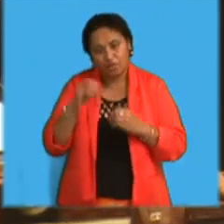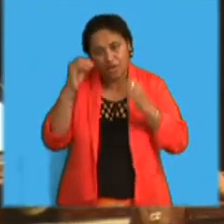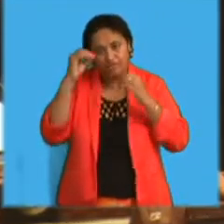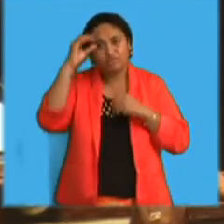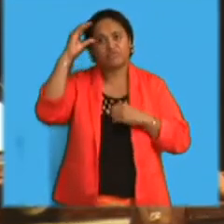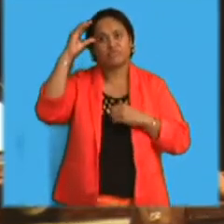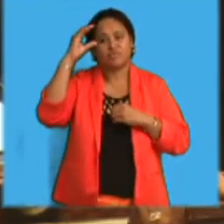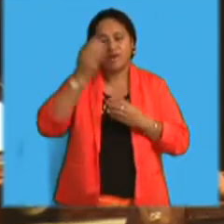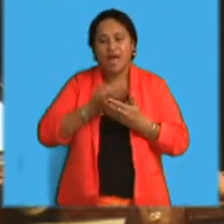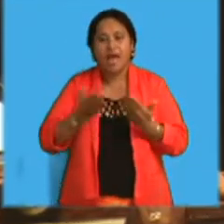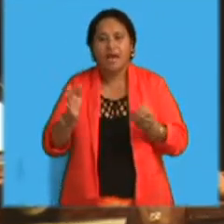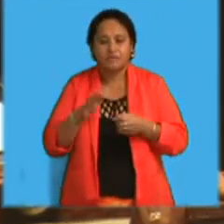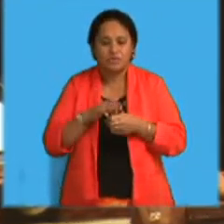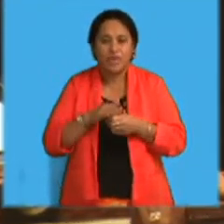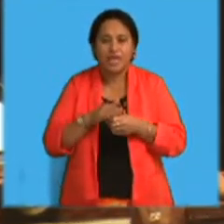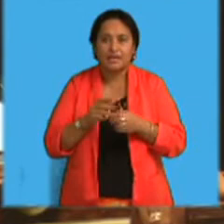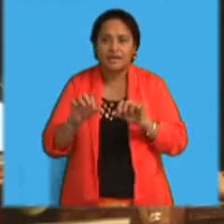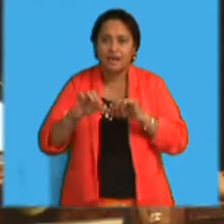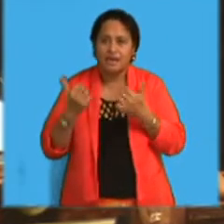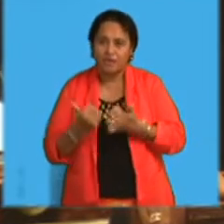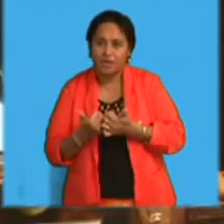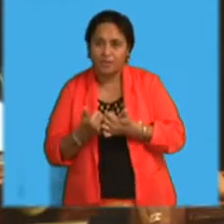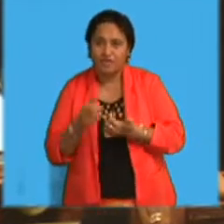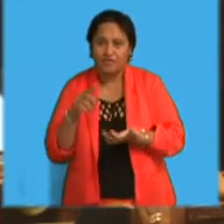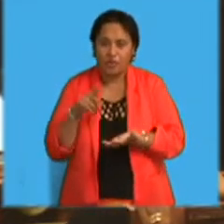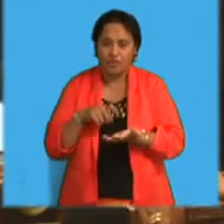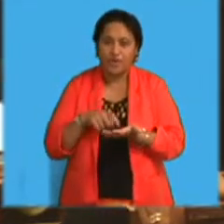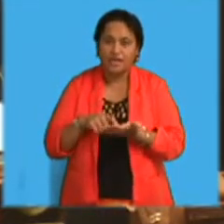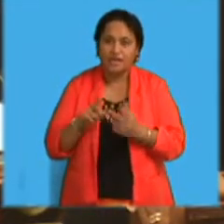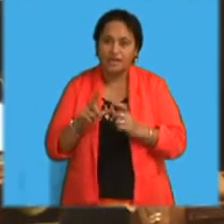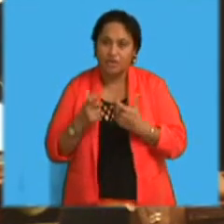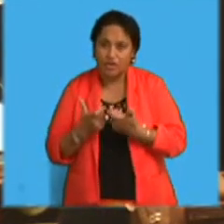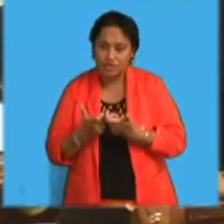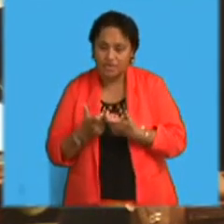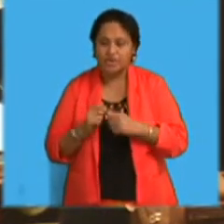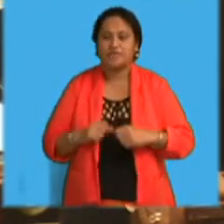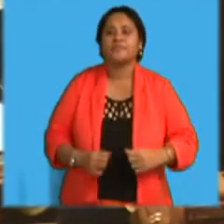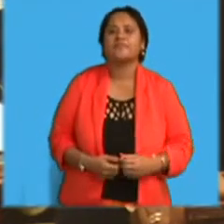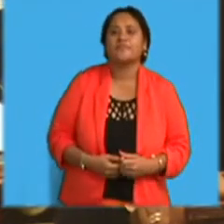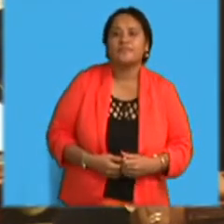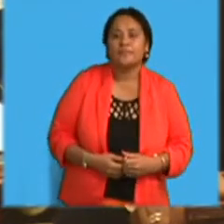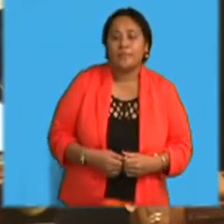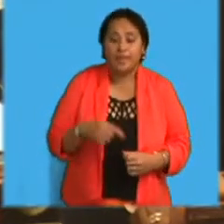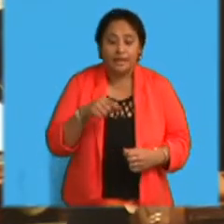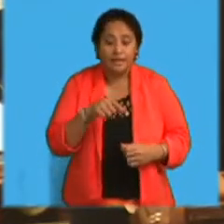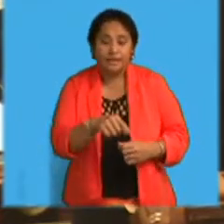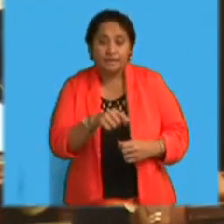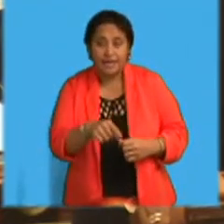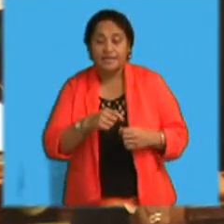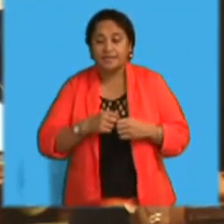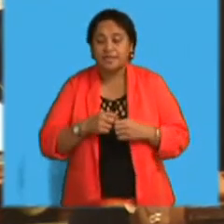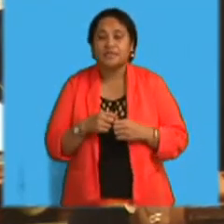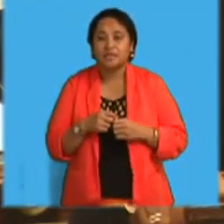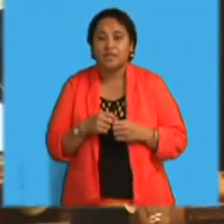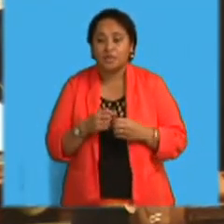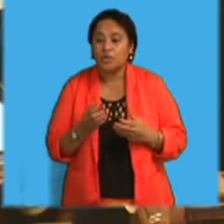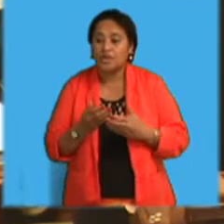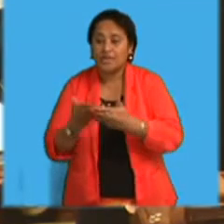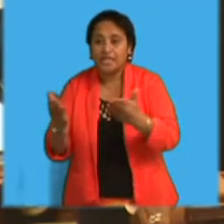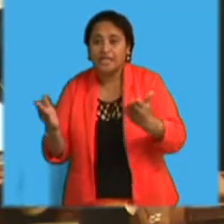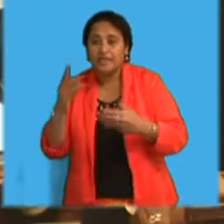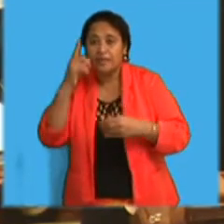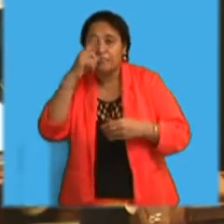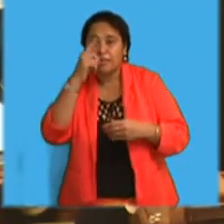credit contract. Furthermore, it will mandate a defined legal redress system to allow consumers, which also now